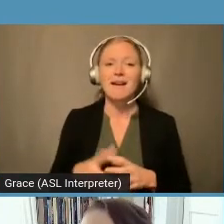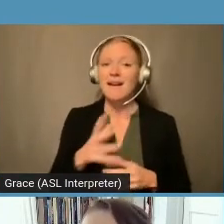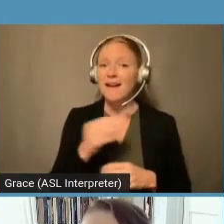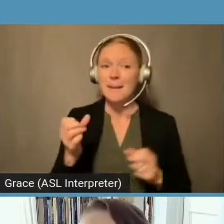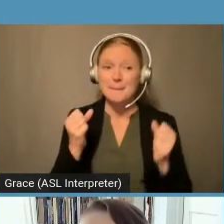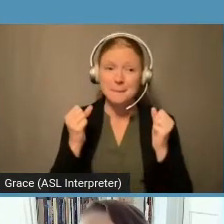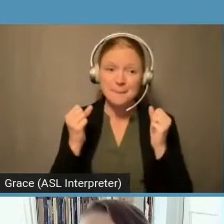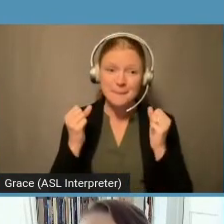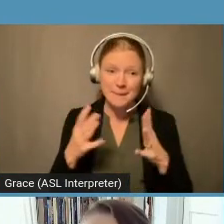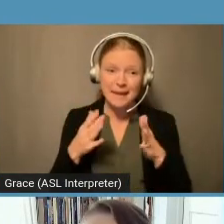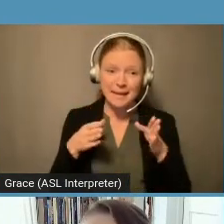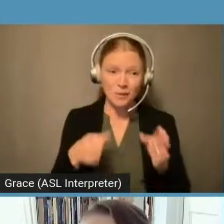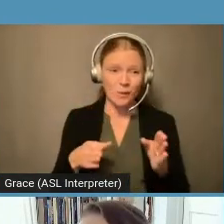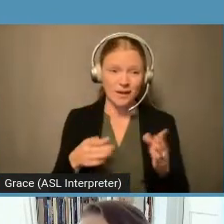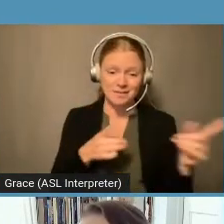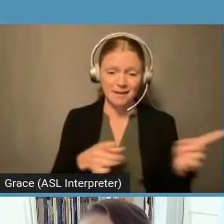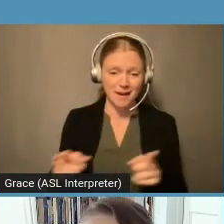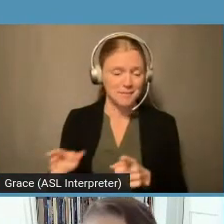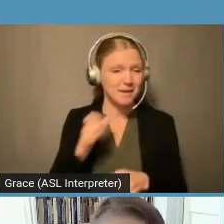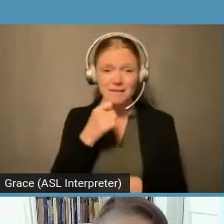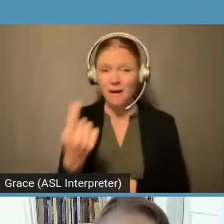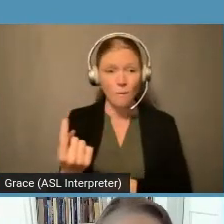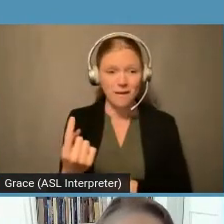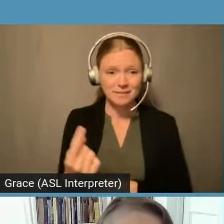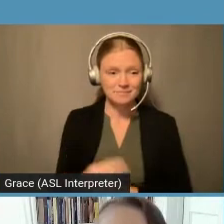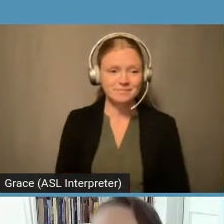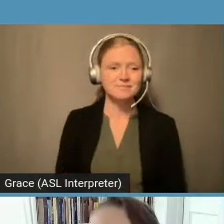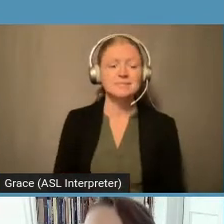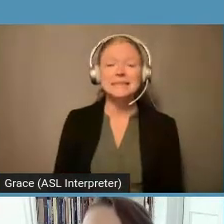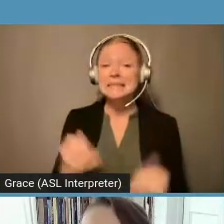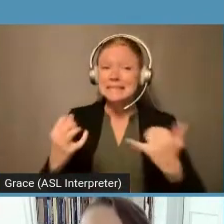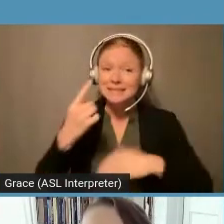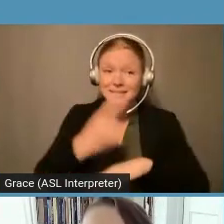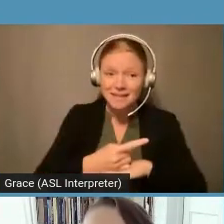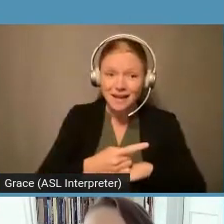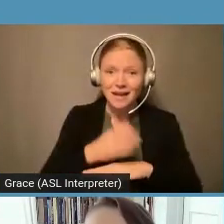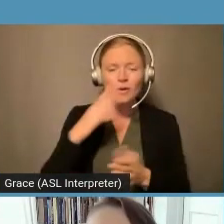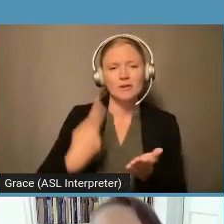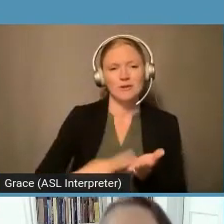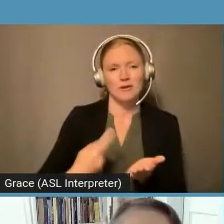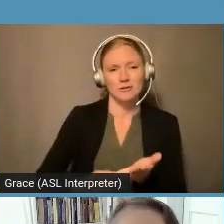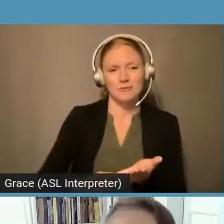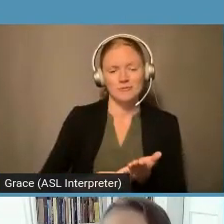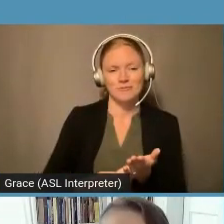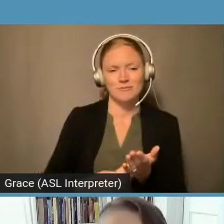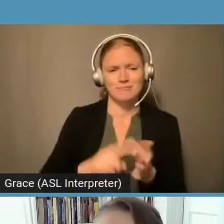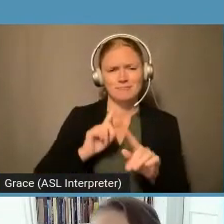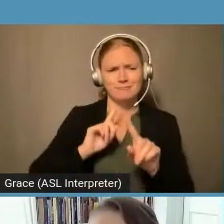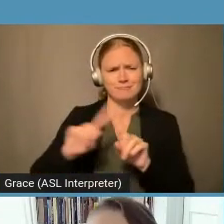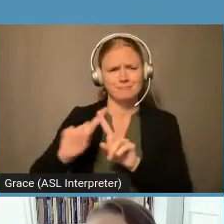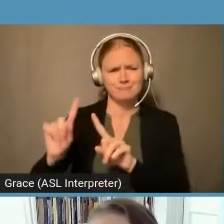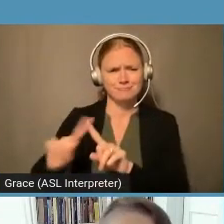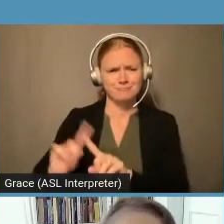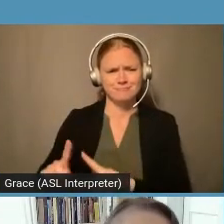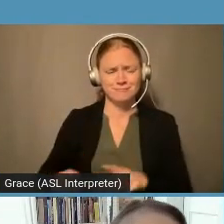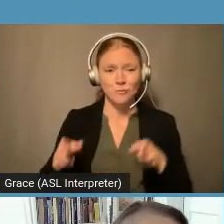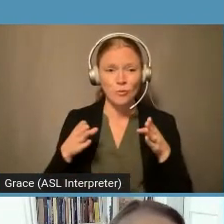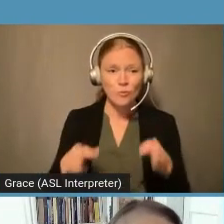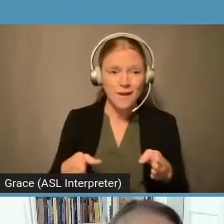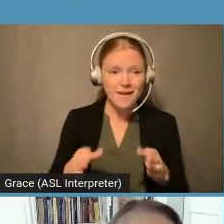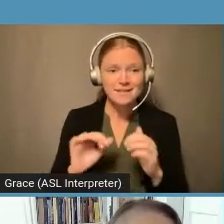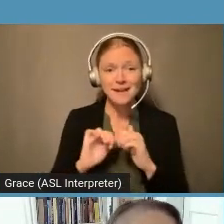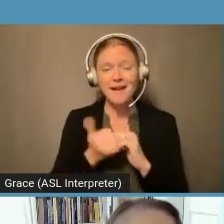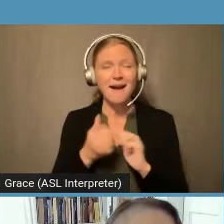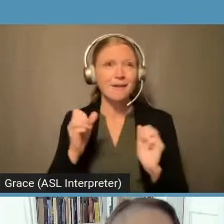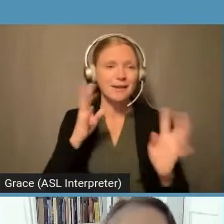ways to make it happen. There's not just one way. So today we're going to talk through all those different ways and how you can